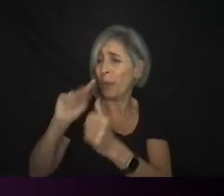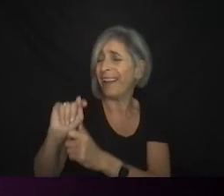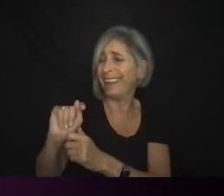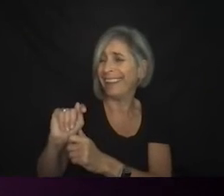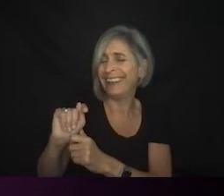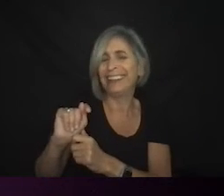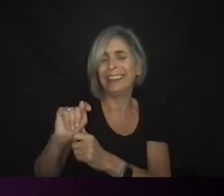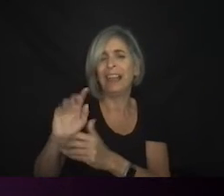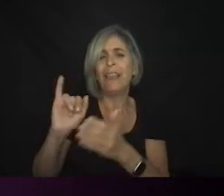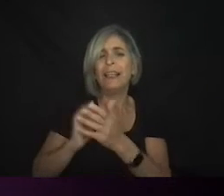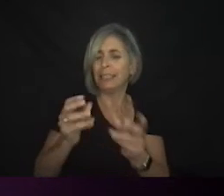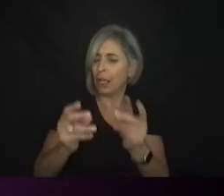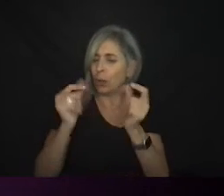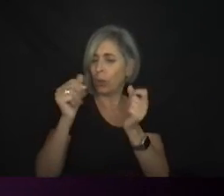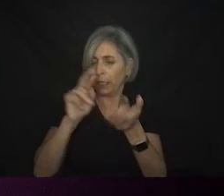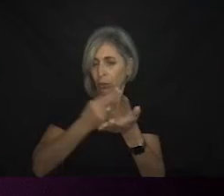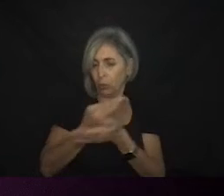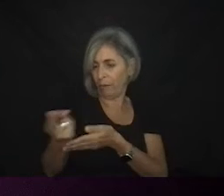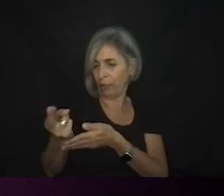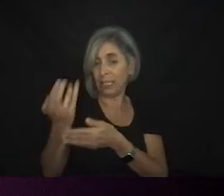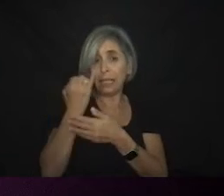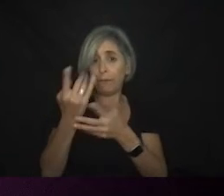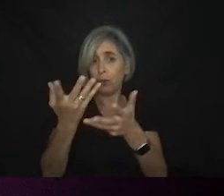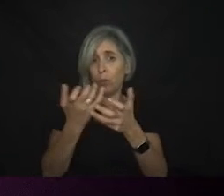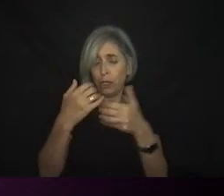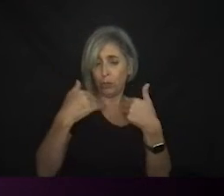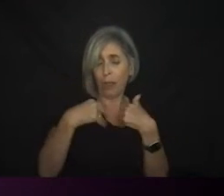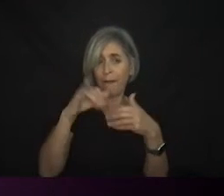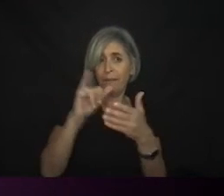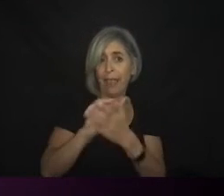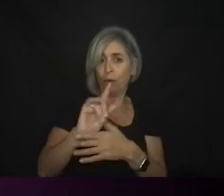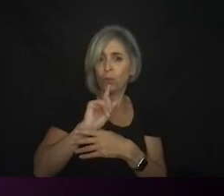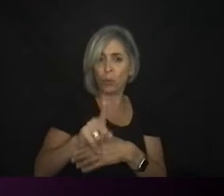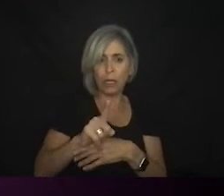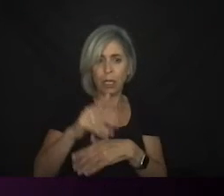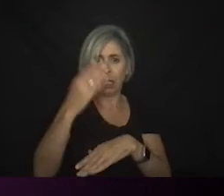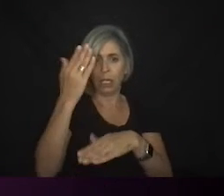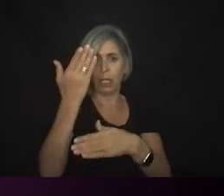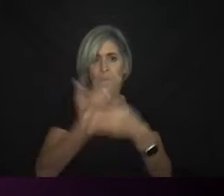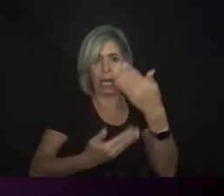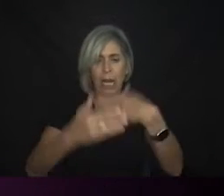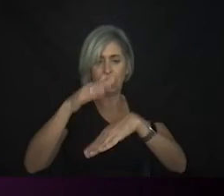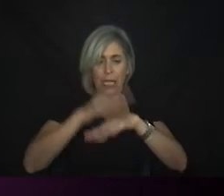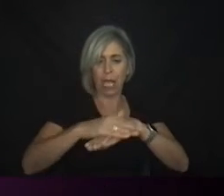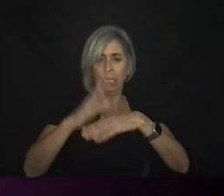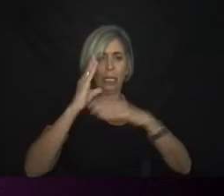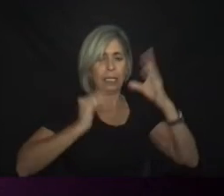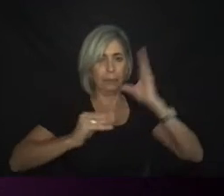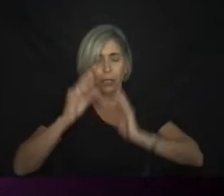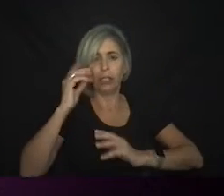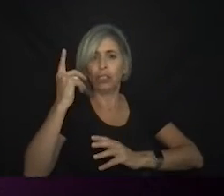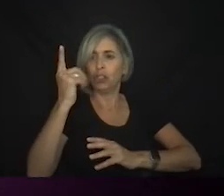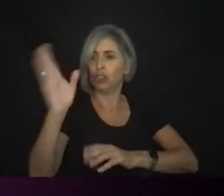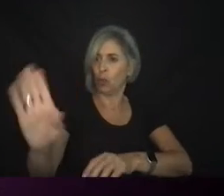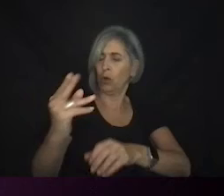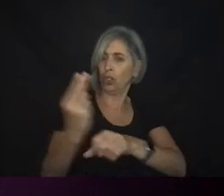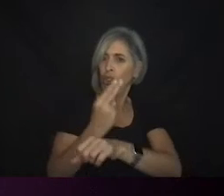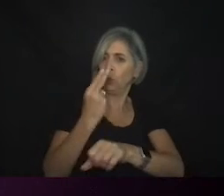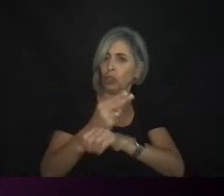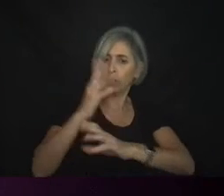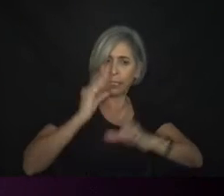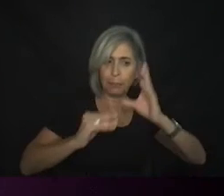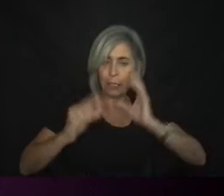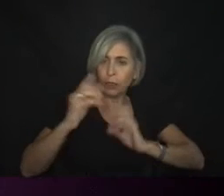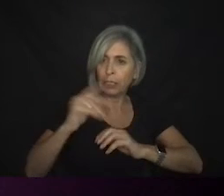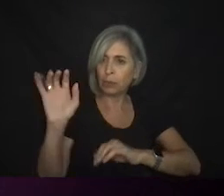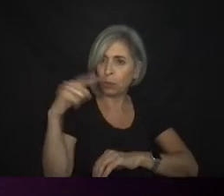this is just like a quick reference. If you ever want to like have that real hands-on experience for what your user's experience